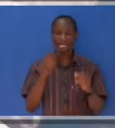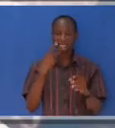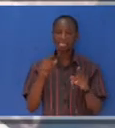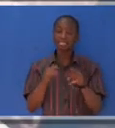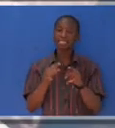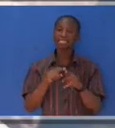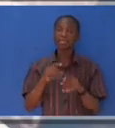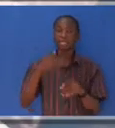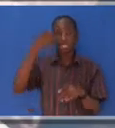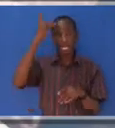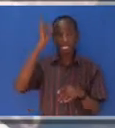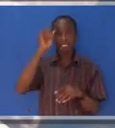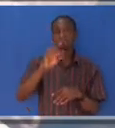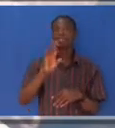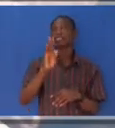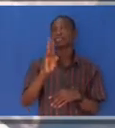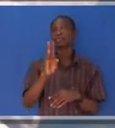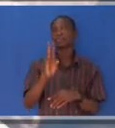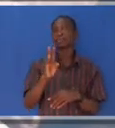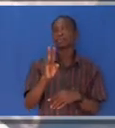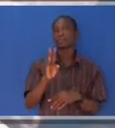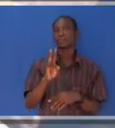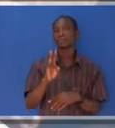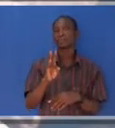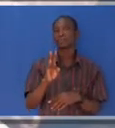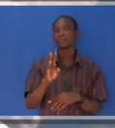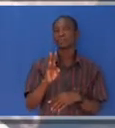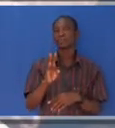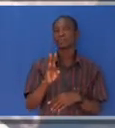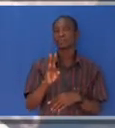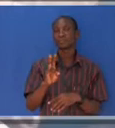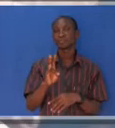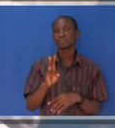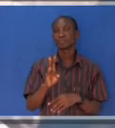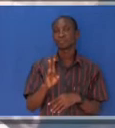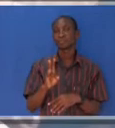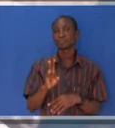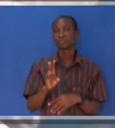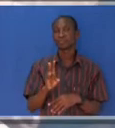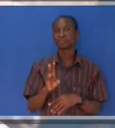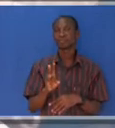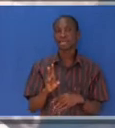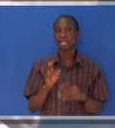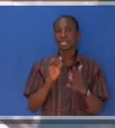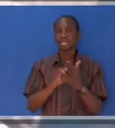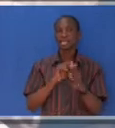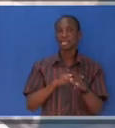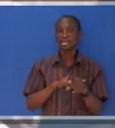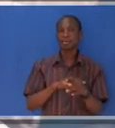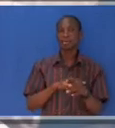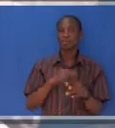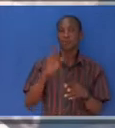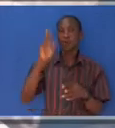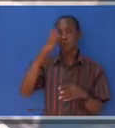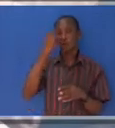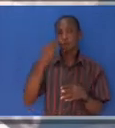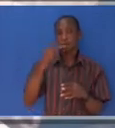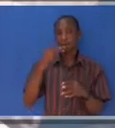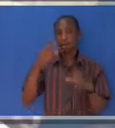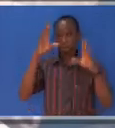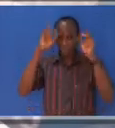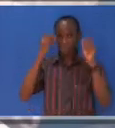chapter 7 against the number 8 Roman Emperor by the name of Domitian,